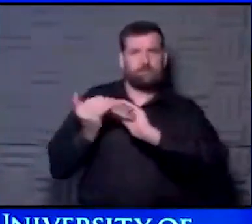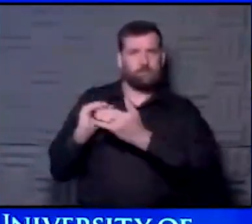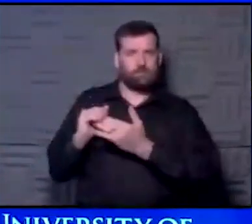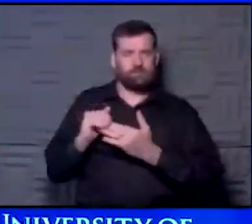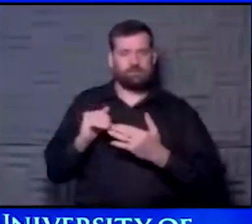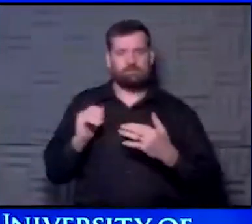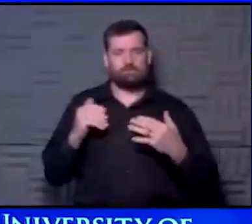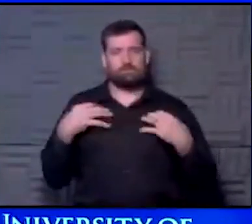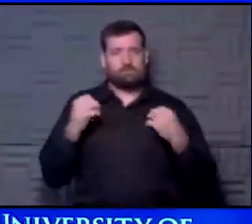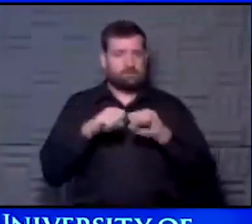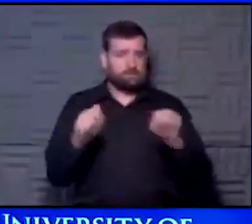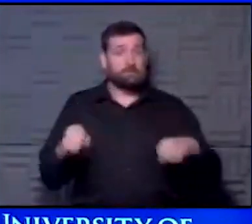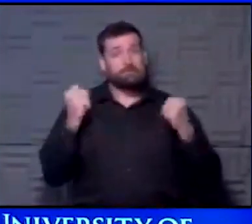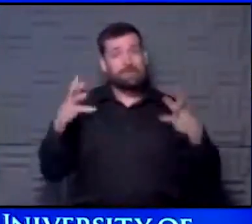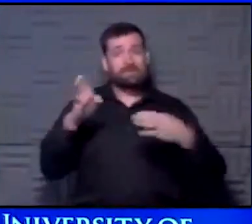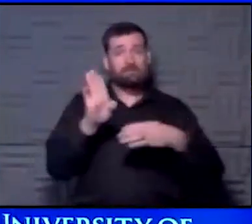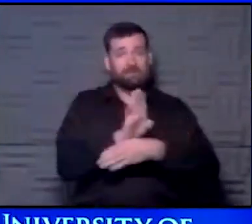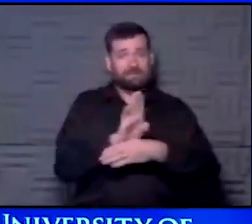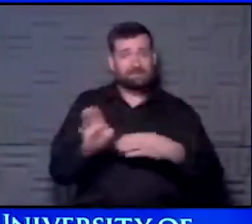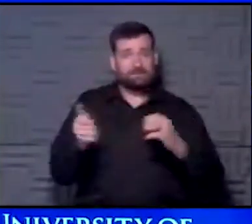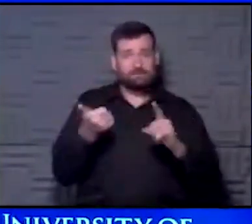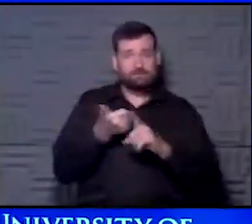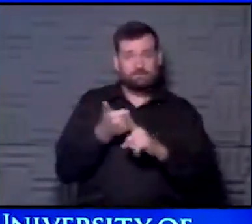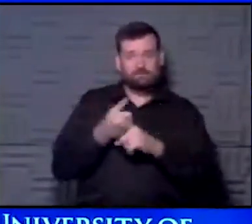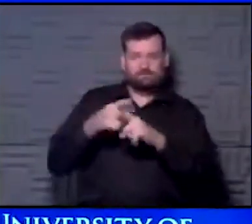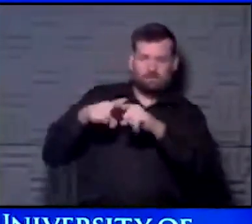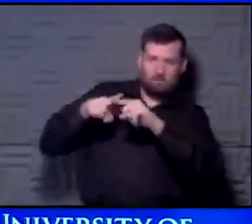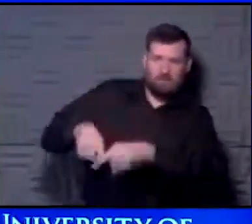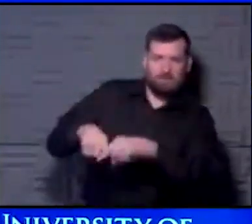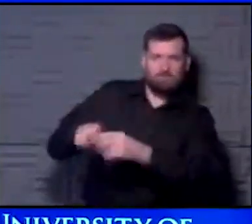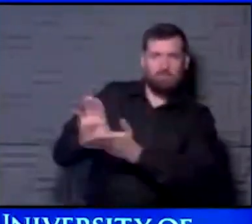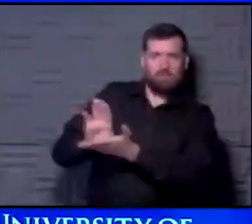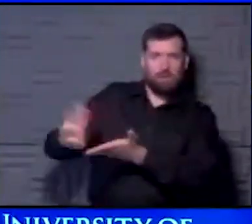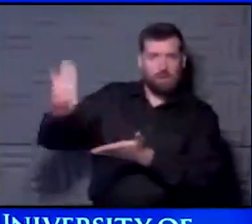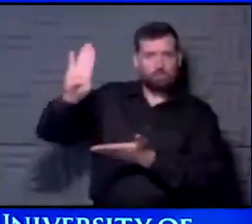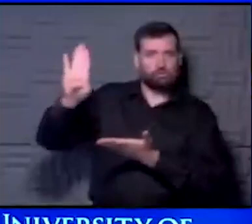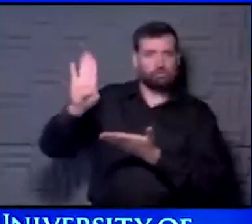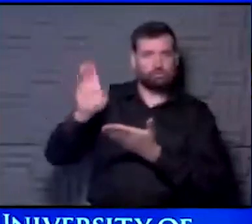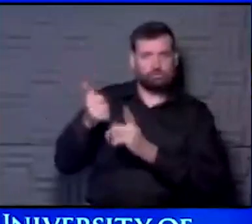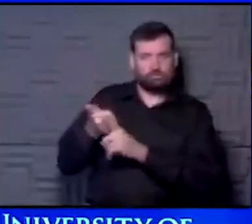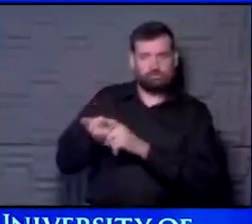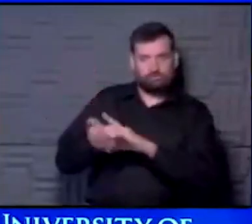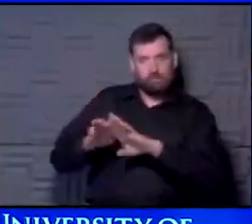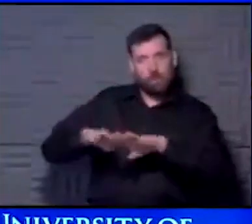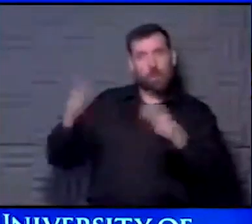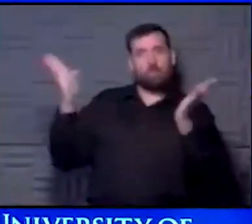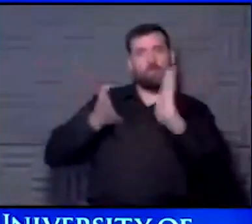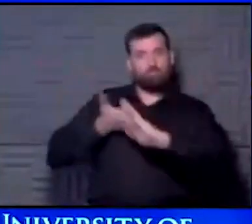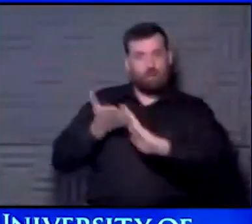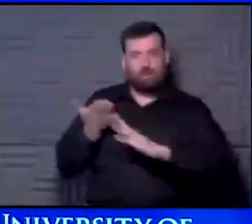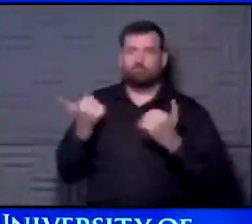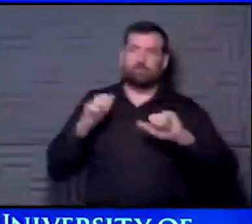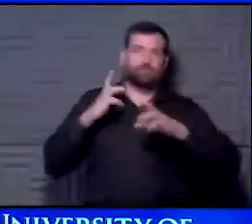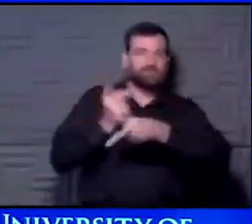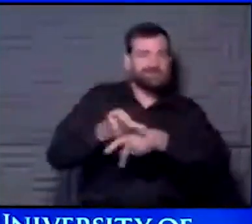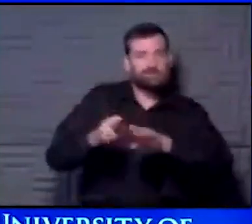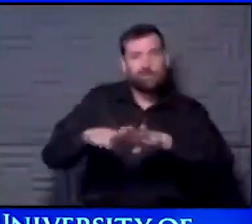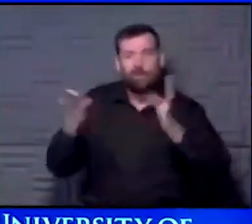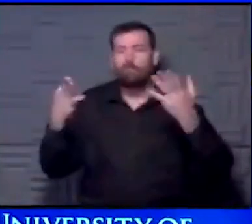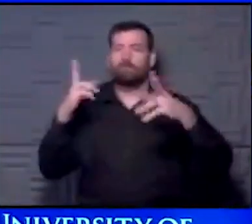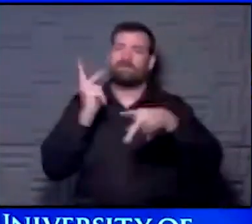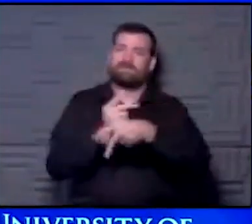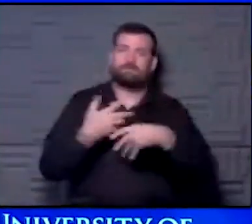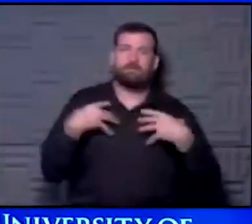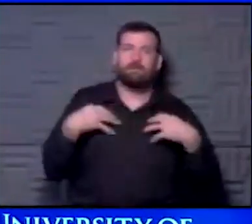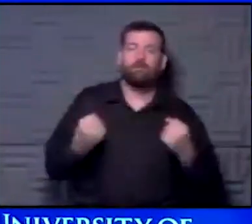ecosystem, and many of the businesses in Lawrence are reliant upon the college being open. So we're trying to keep it open. We're trying to keep people healthy. We're trying to make